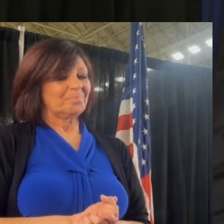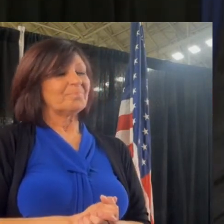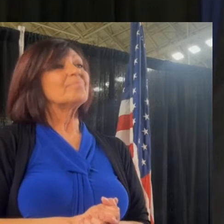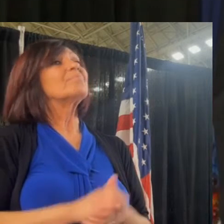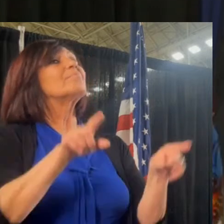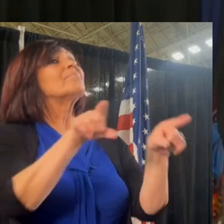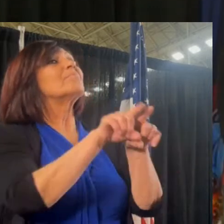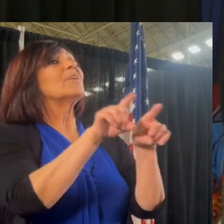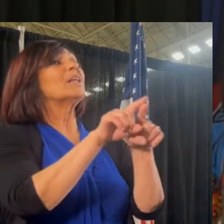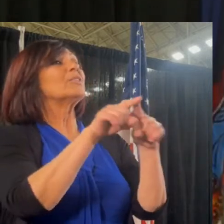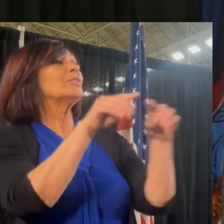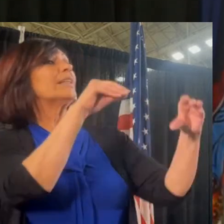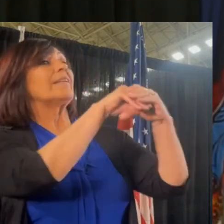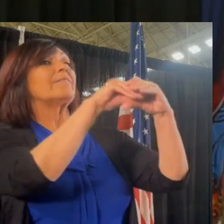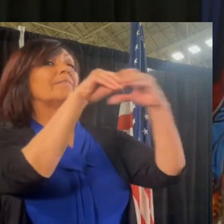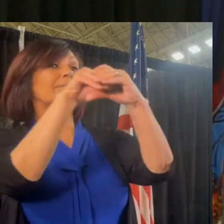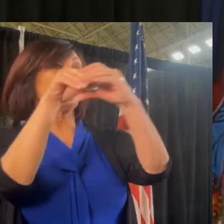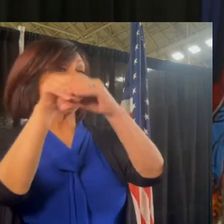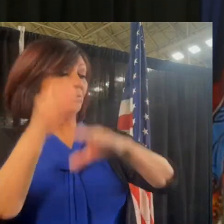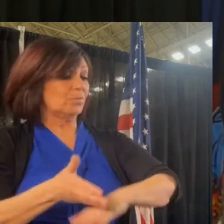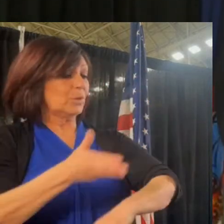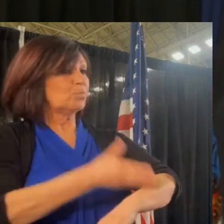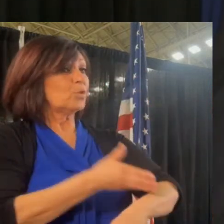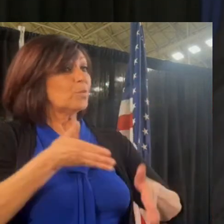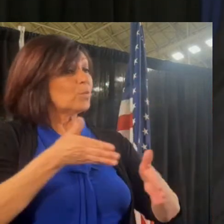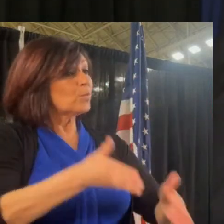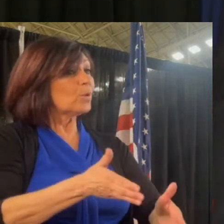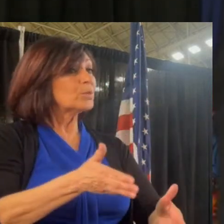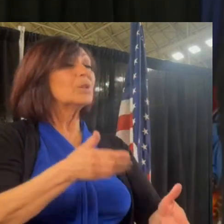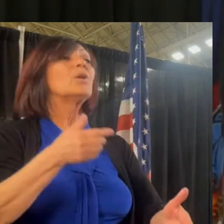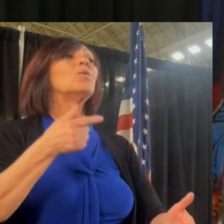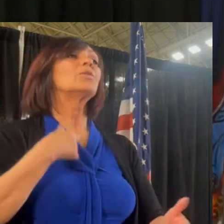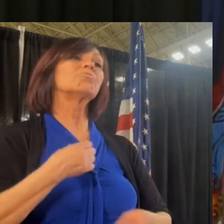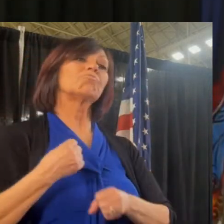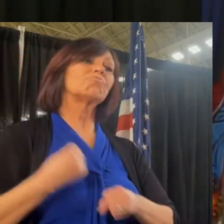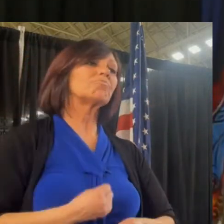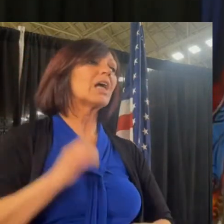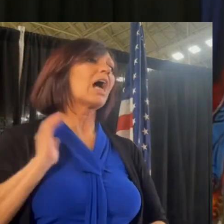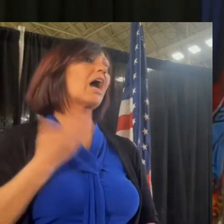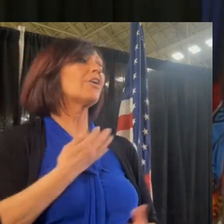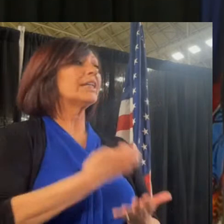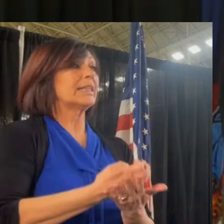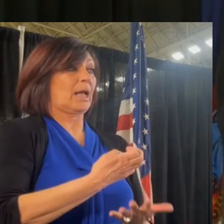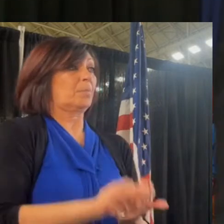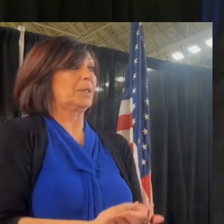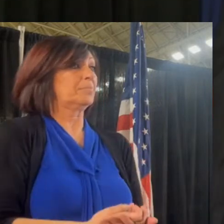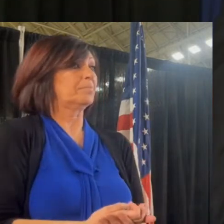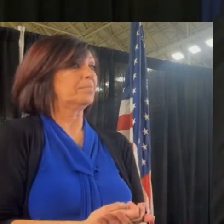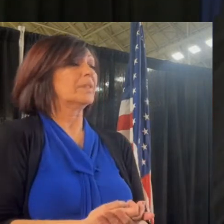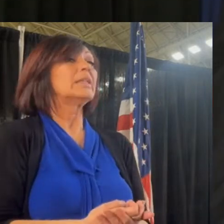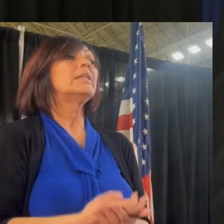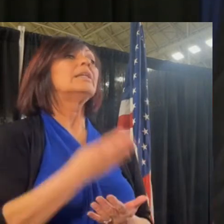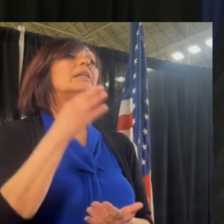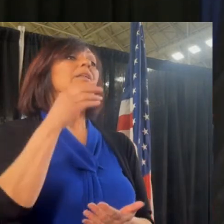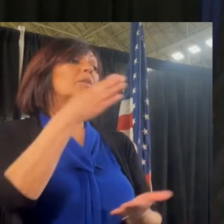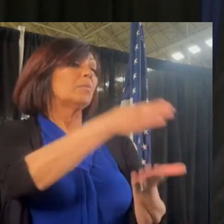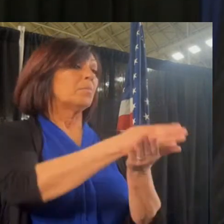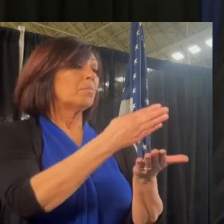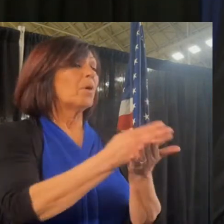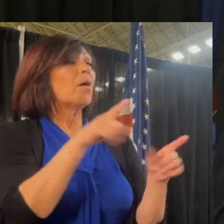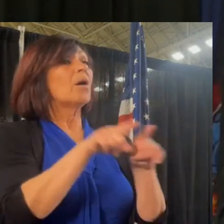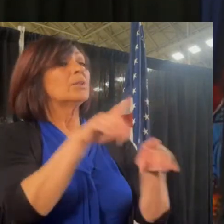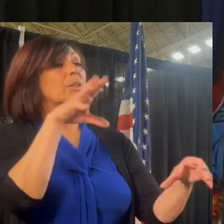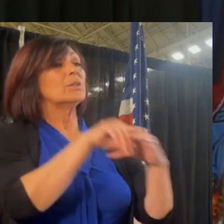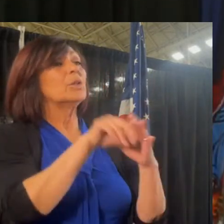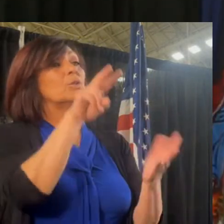In addition to investments to improve Erie County's roads, we are strengthening our local economy. The capital budget also includes